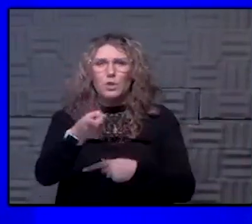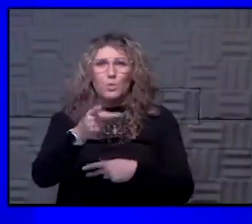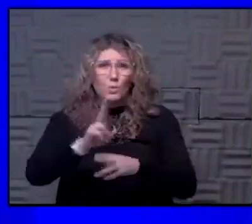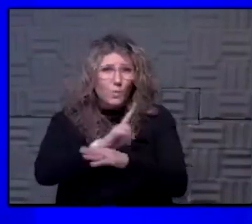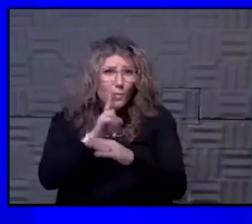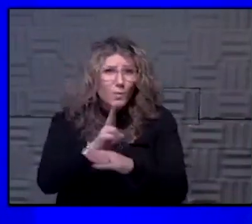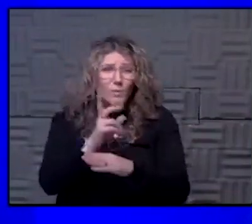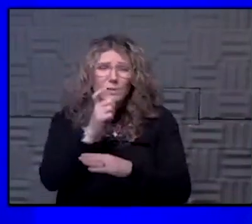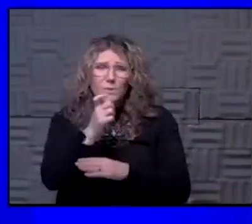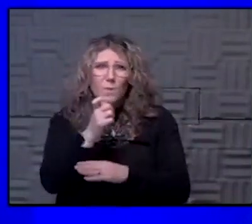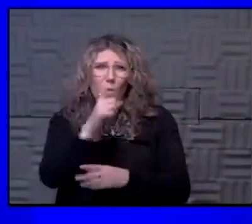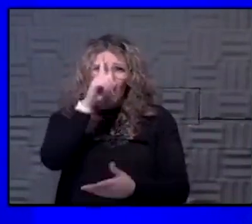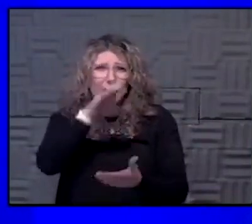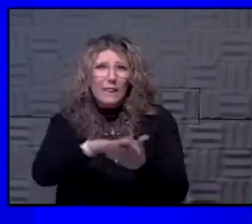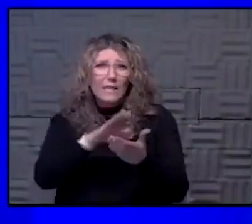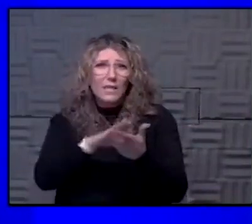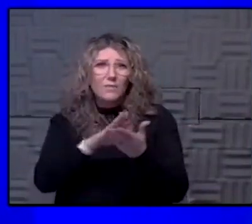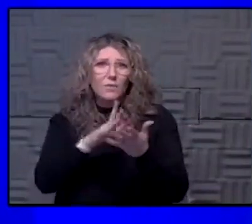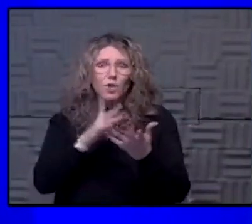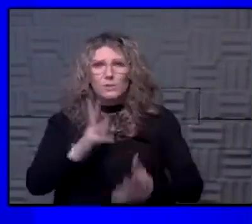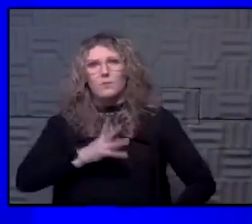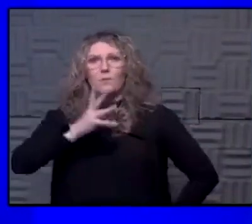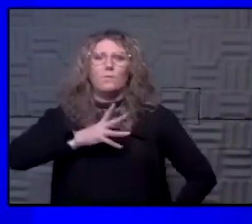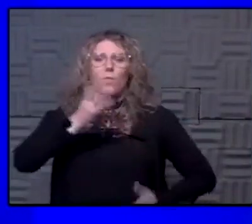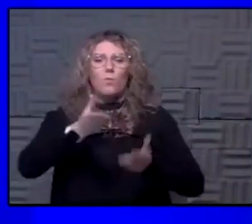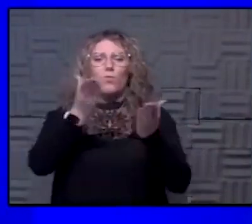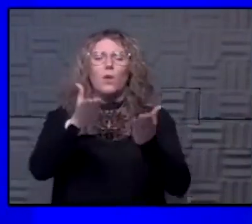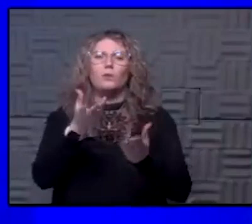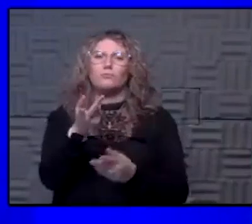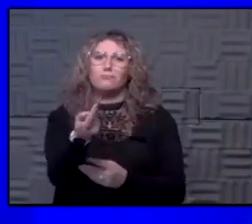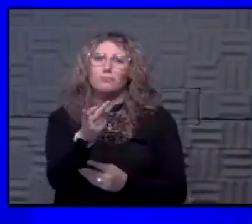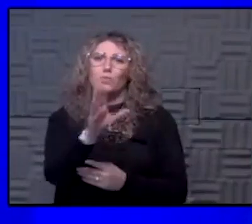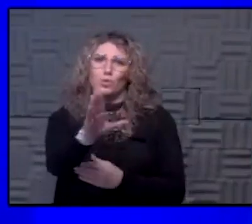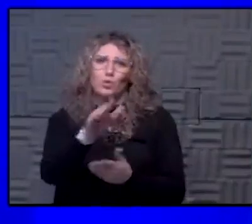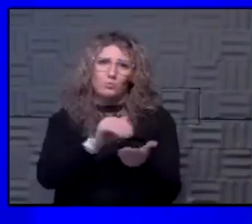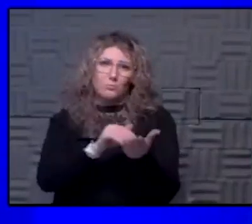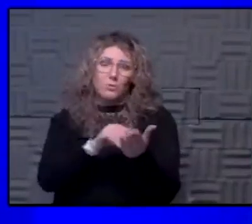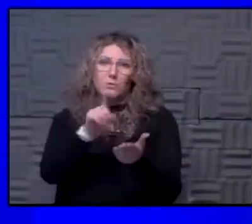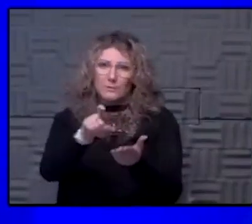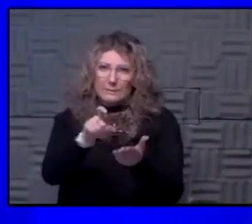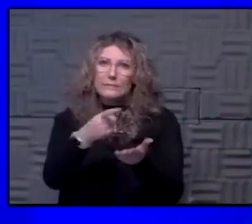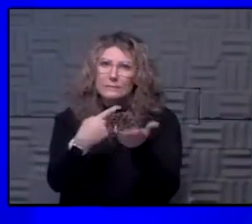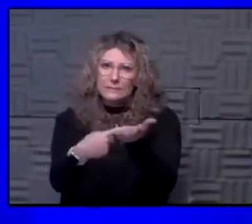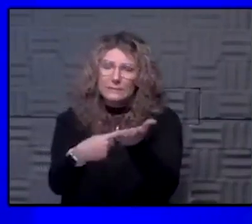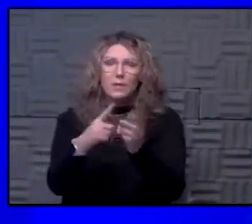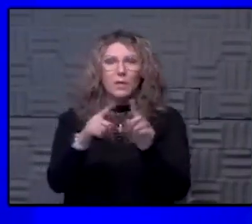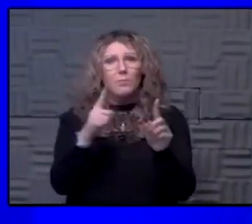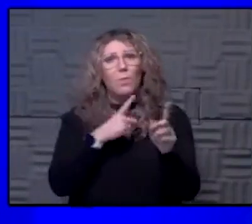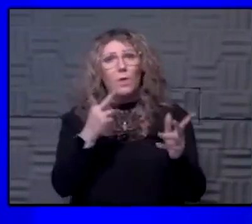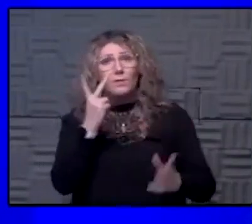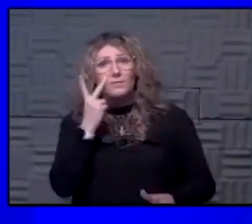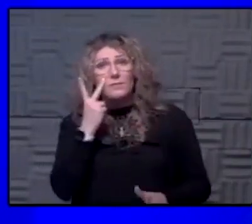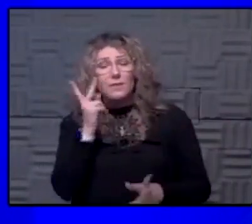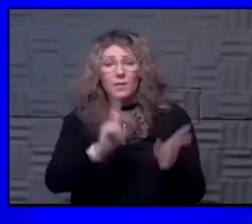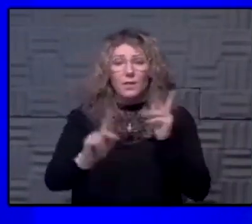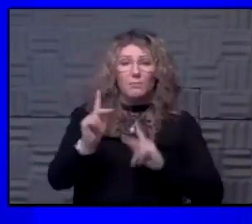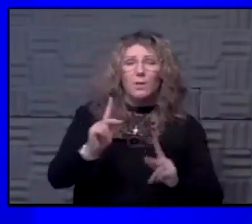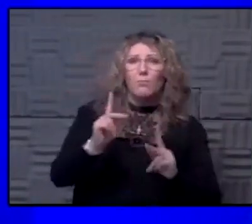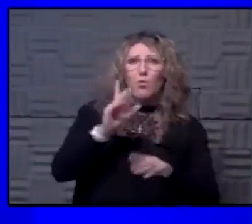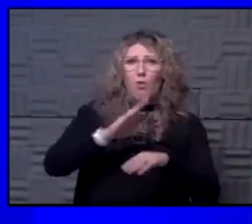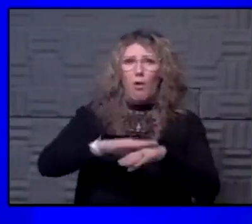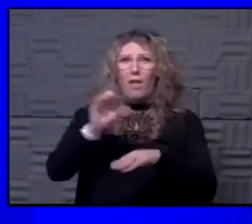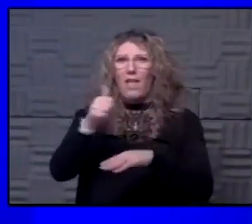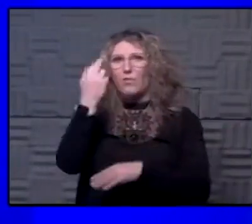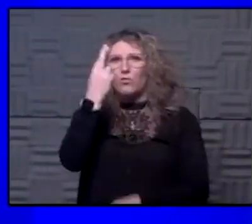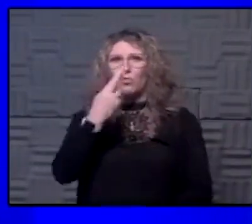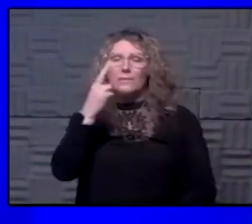believe there's any formal recommendation, so that is a question that you and your provider need to specifically talk about. But from what I have seen from people that are on them for other